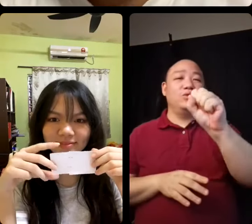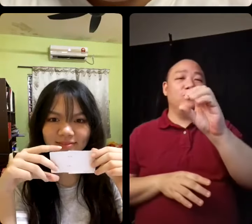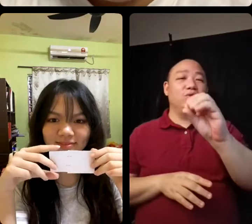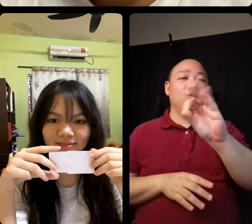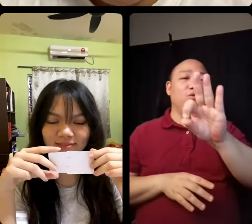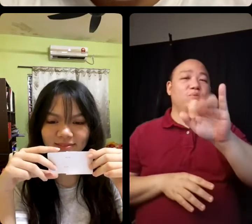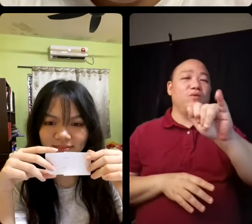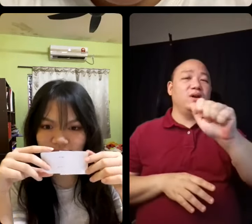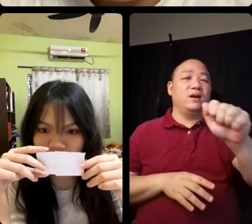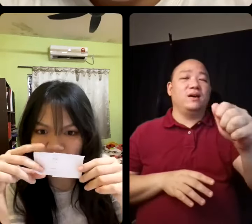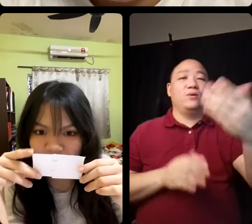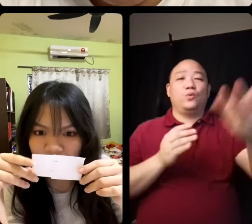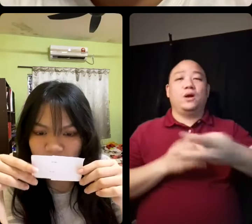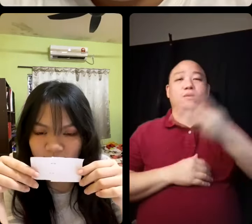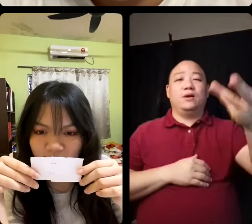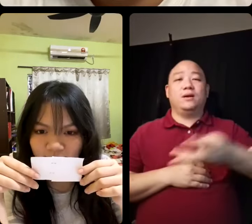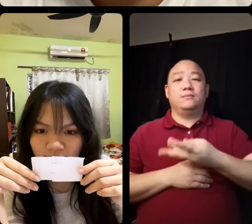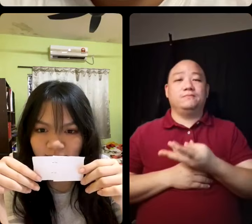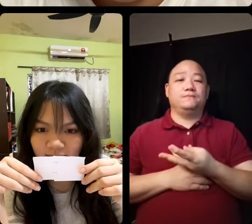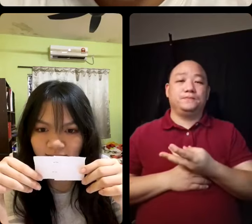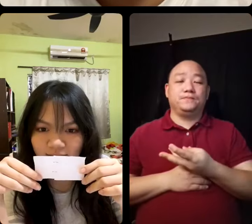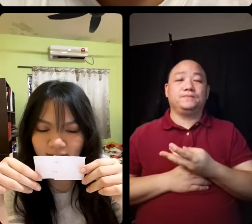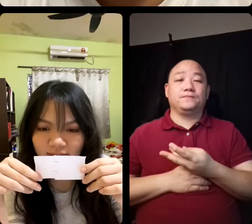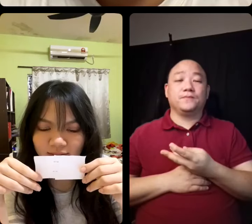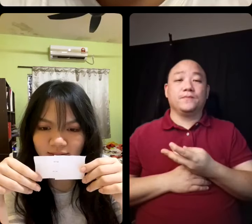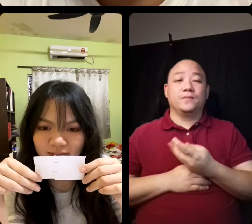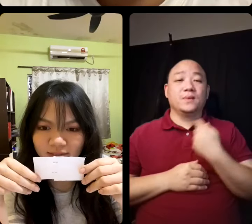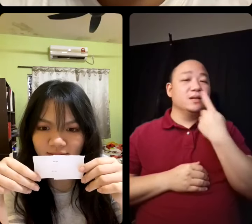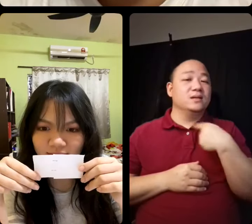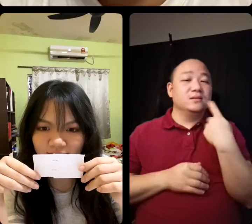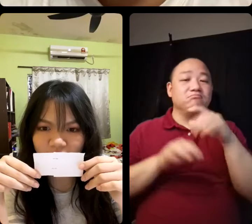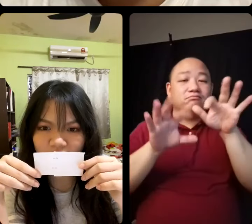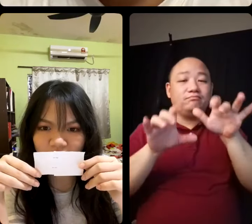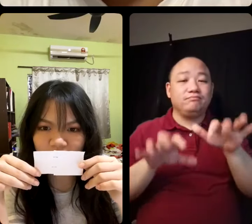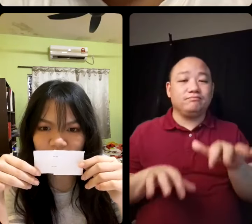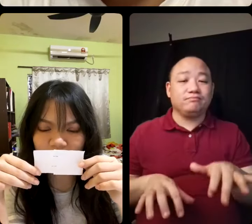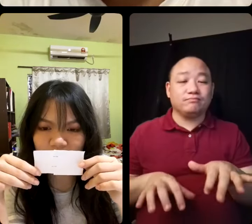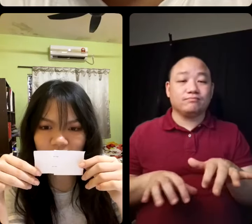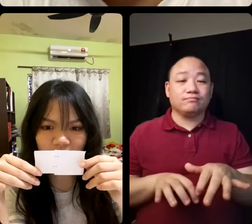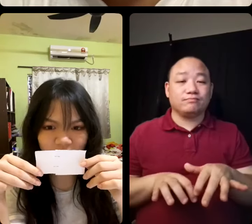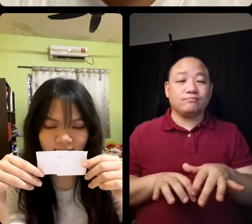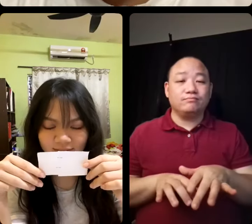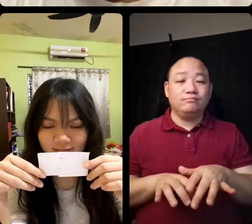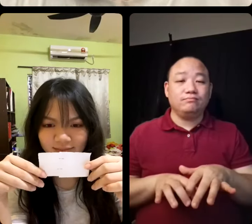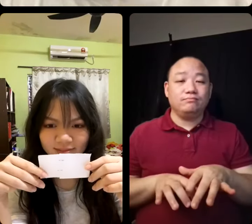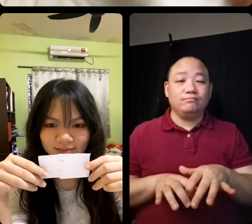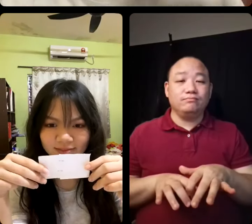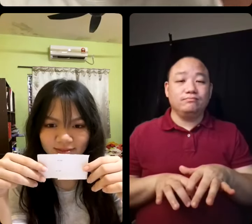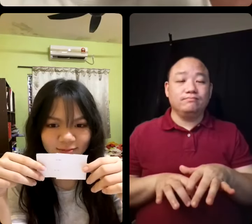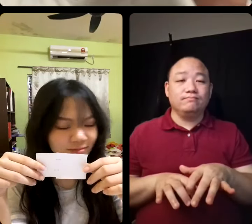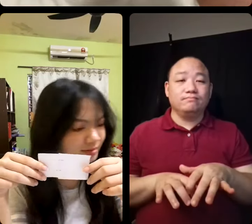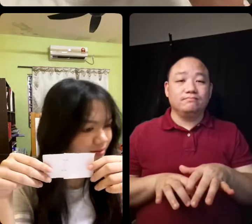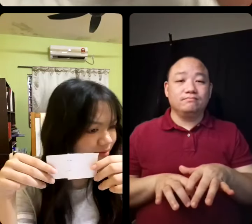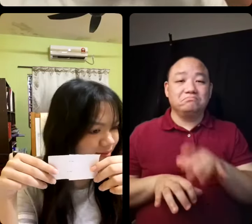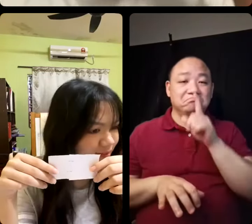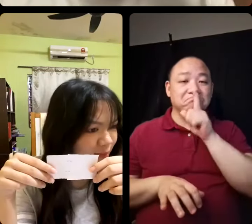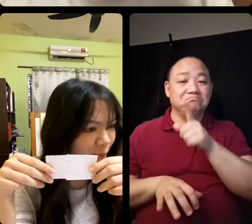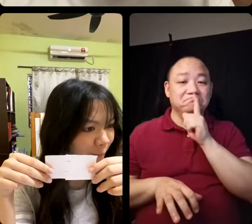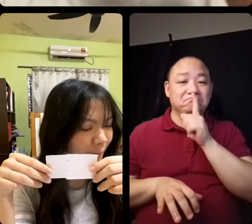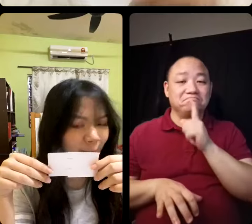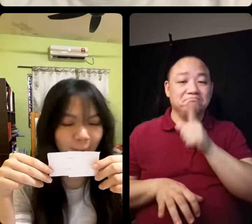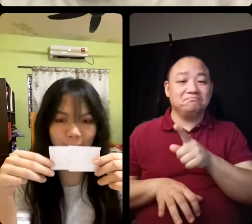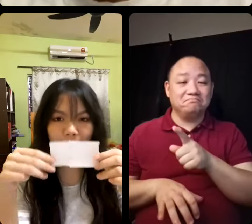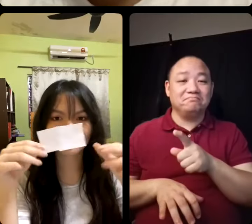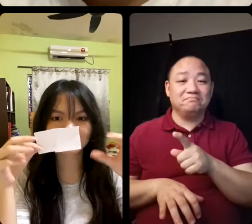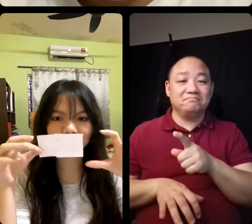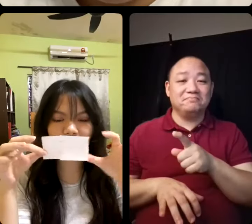let me see if anyone of you have commented anything over here. So exactly, right? So right now you still left this